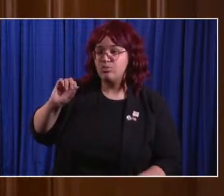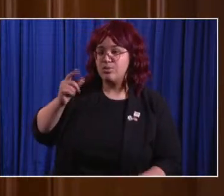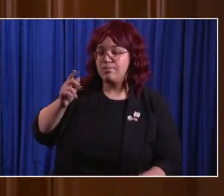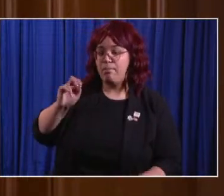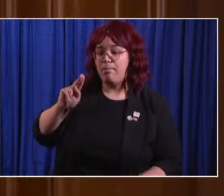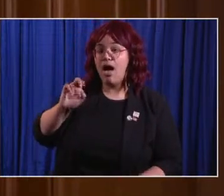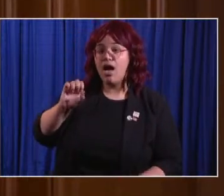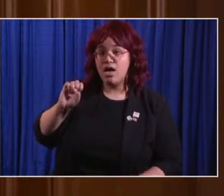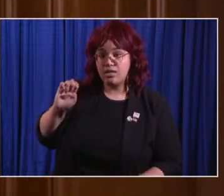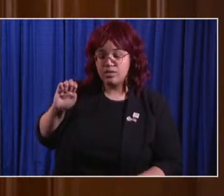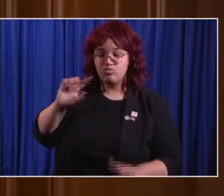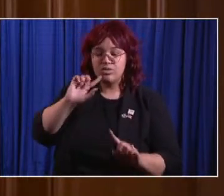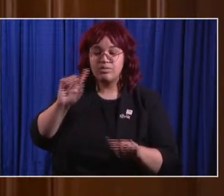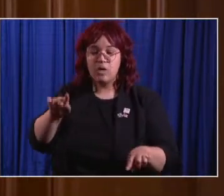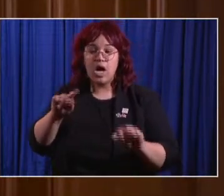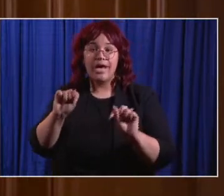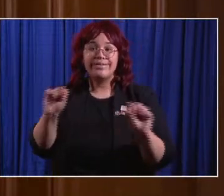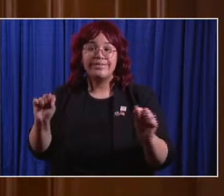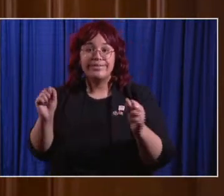the coronavirus website at